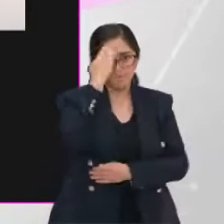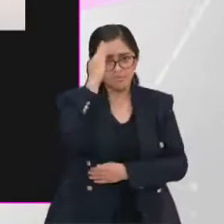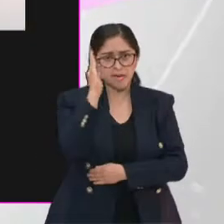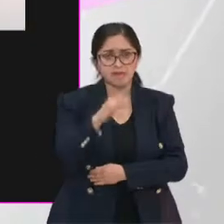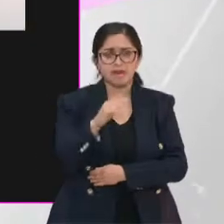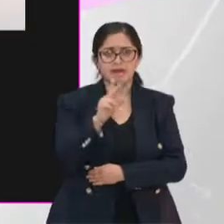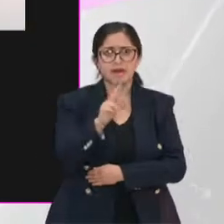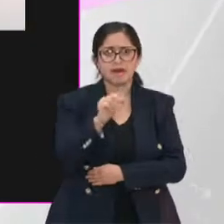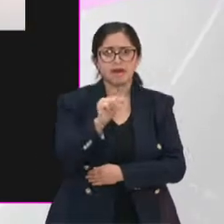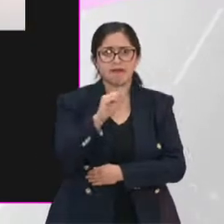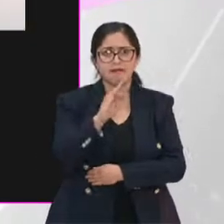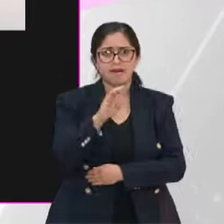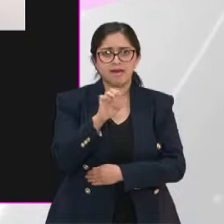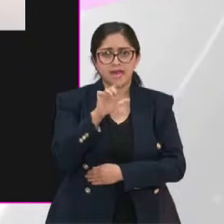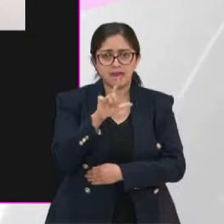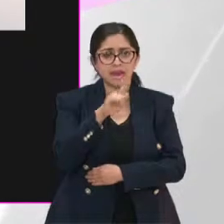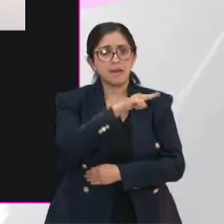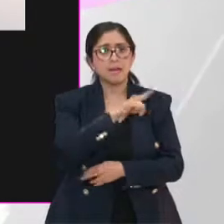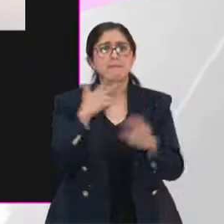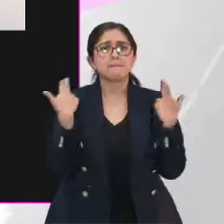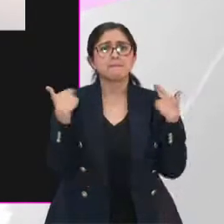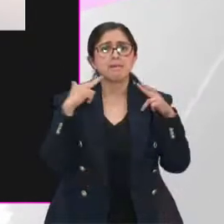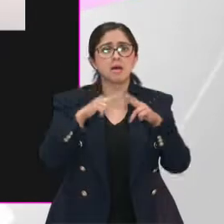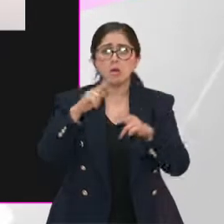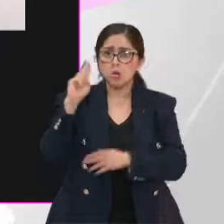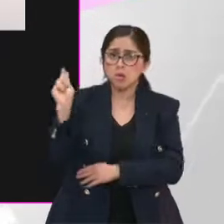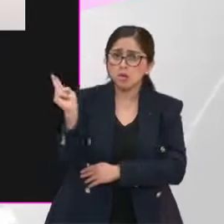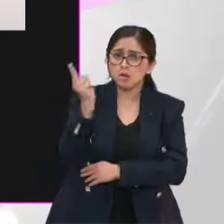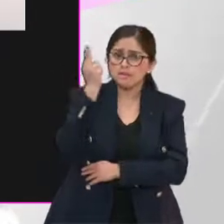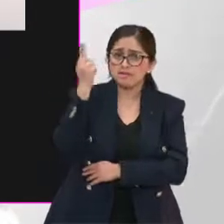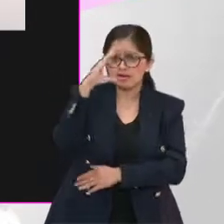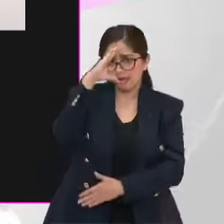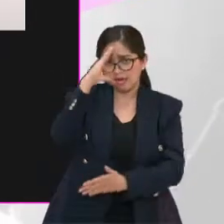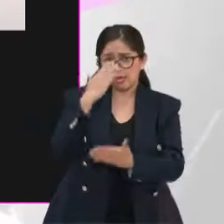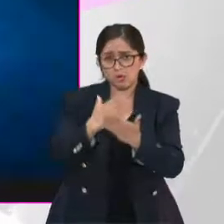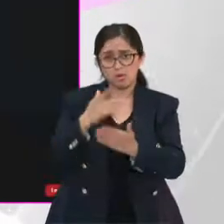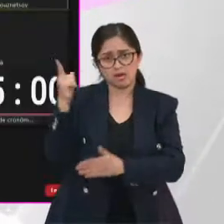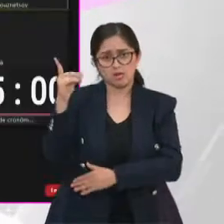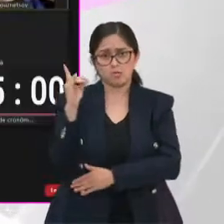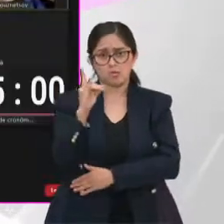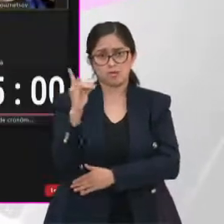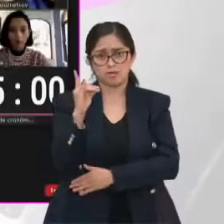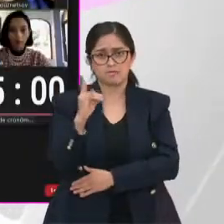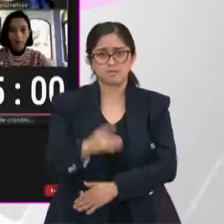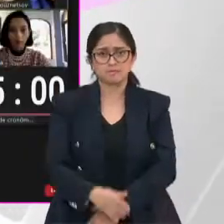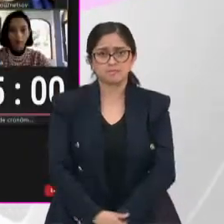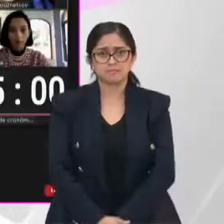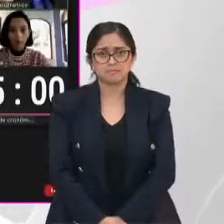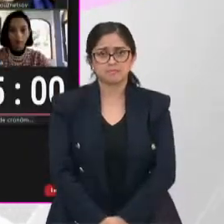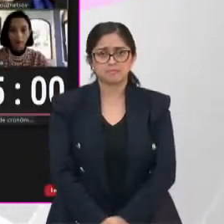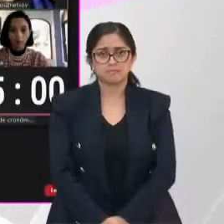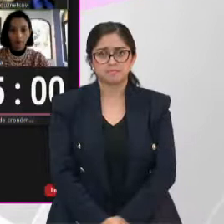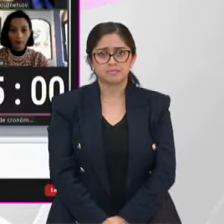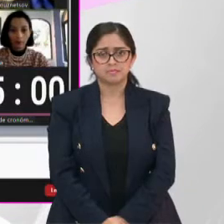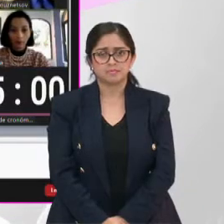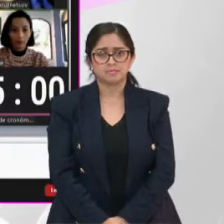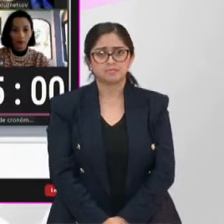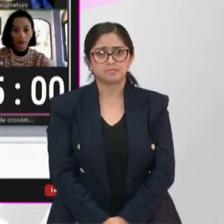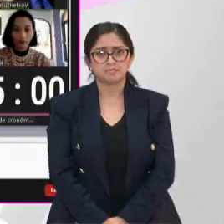give the floor to Professor Rafael Loayza, who is a professor at the Universidad Católica Boliviana.